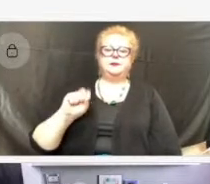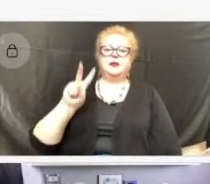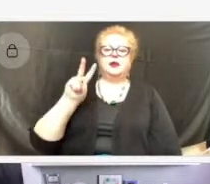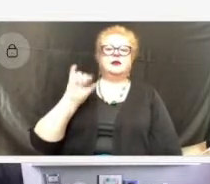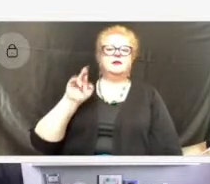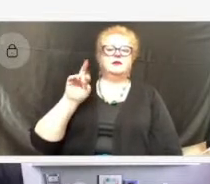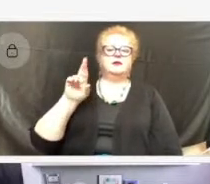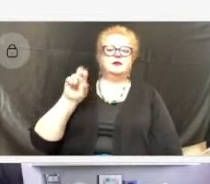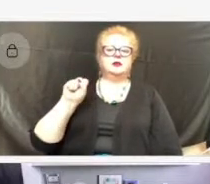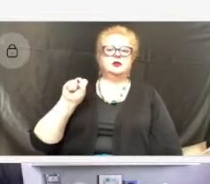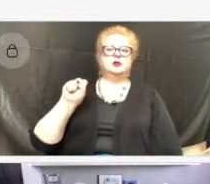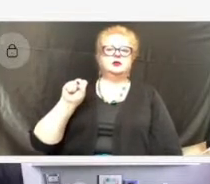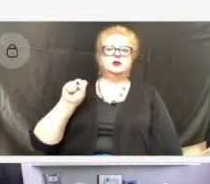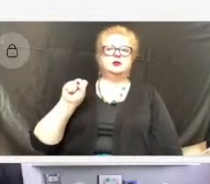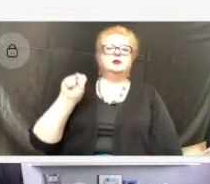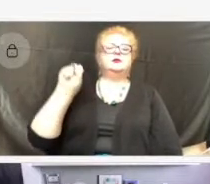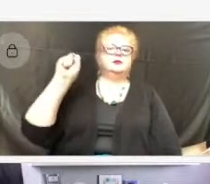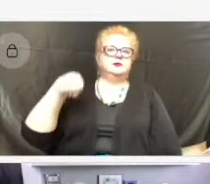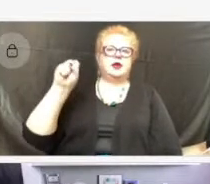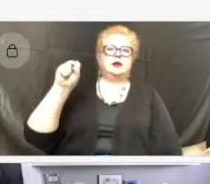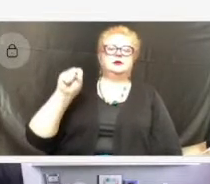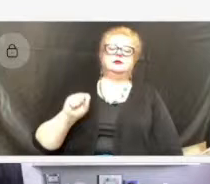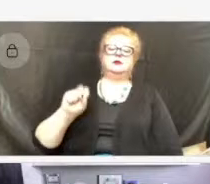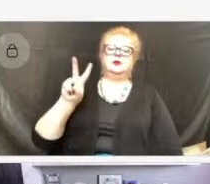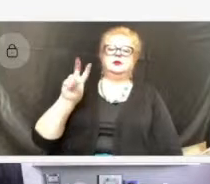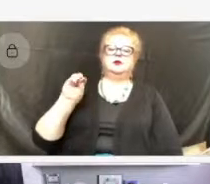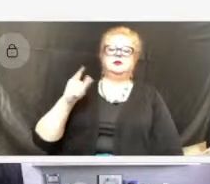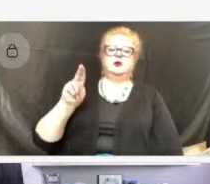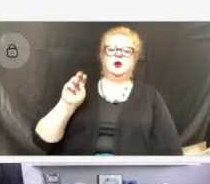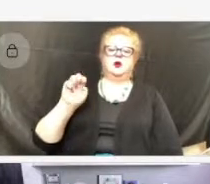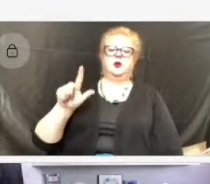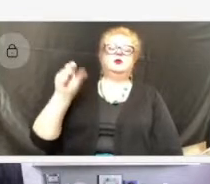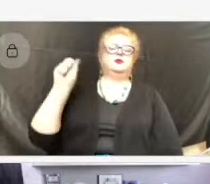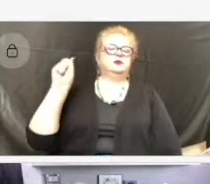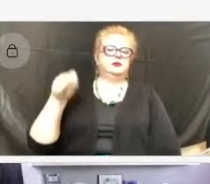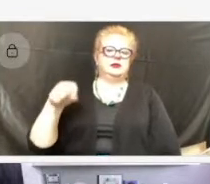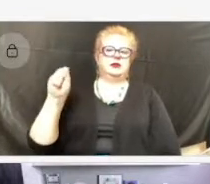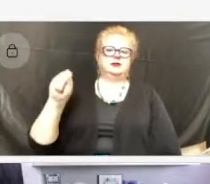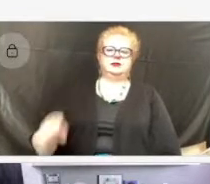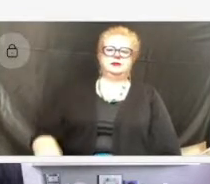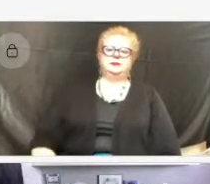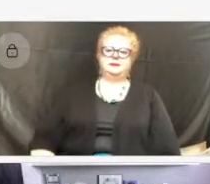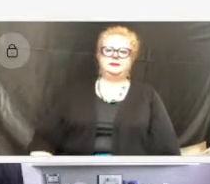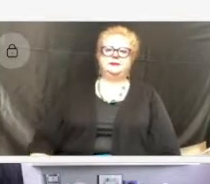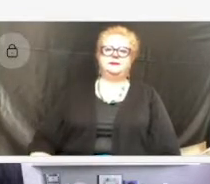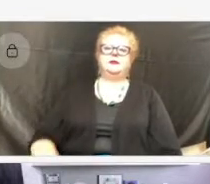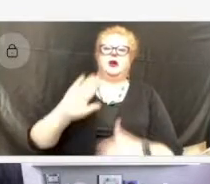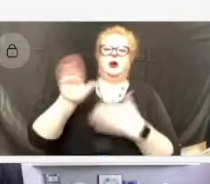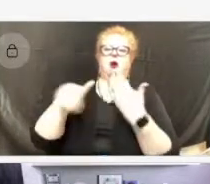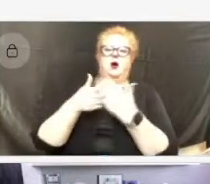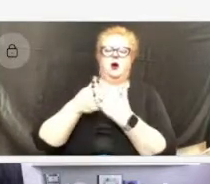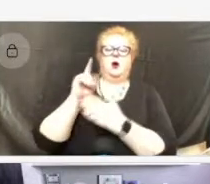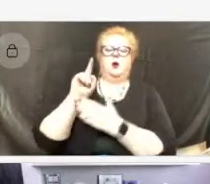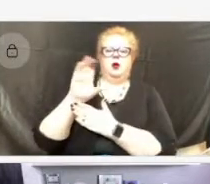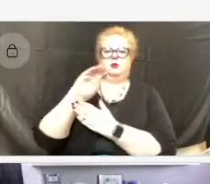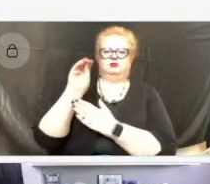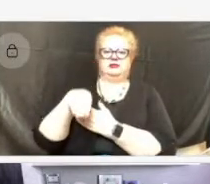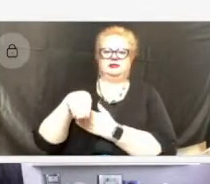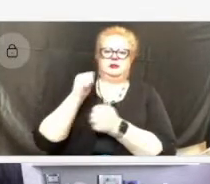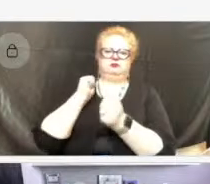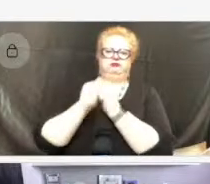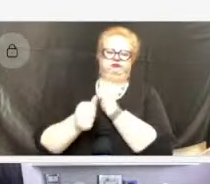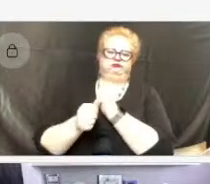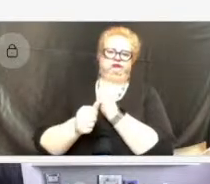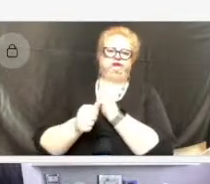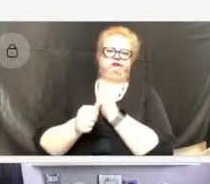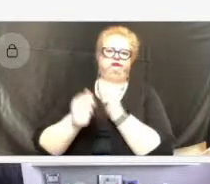Vickers, Yes. Vogel. Yes. It's unanimous. Motion passes. I